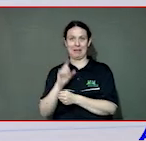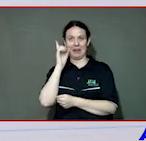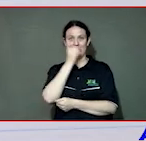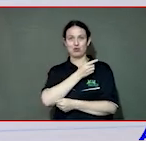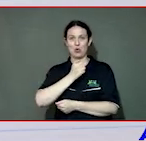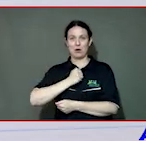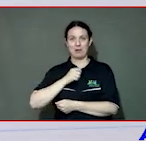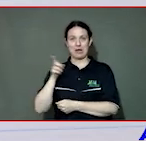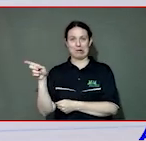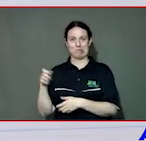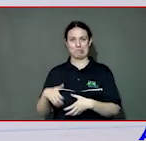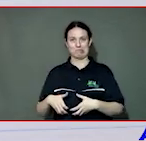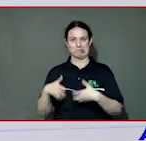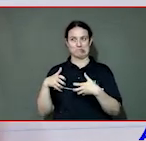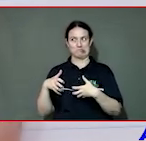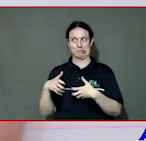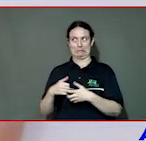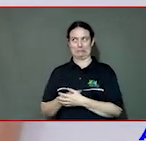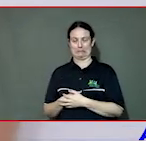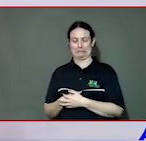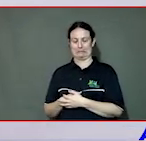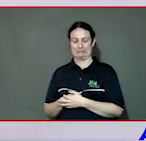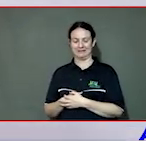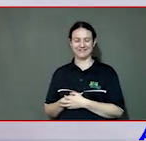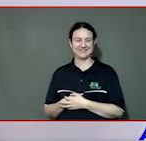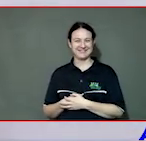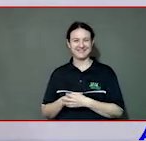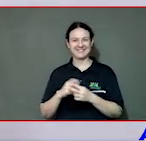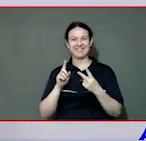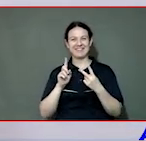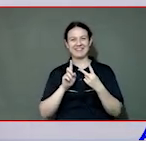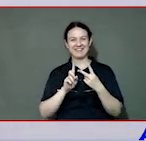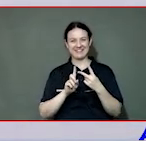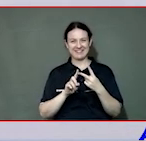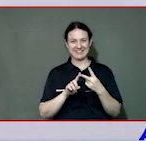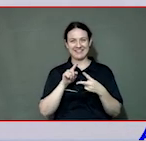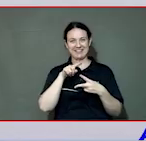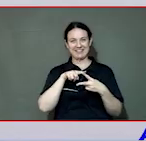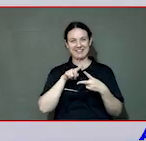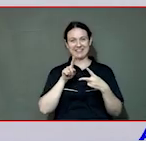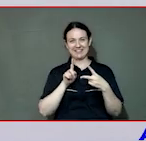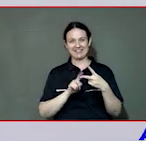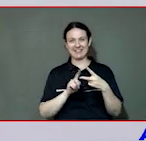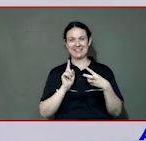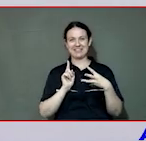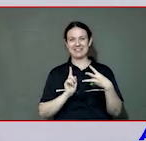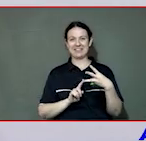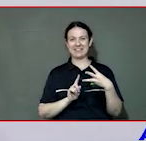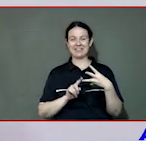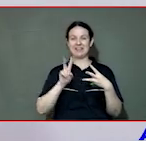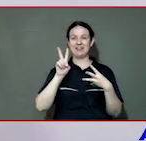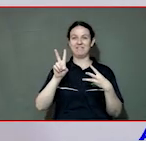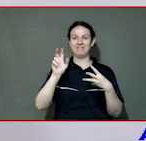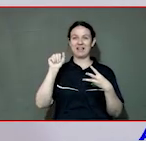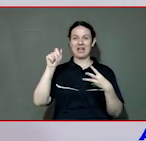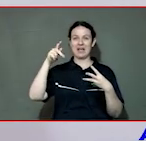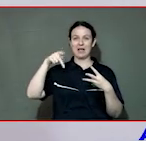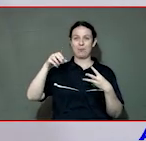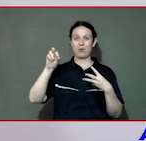she's still cross with me. Okay, melting point, boiling point, and then the other one, vapor